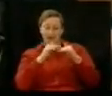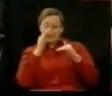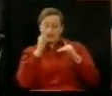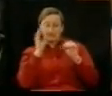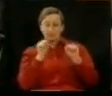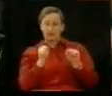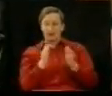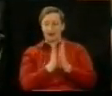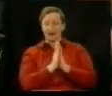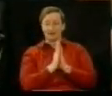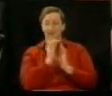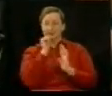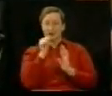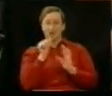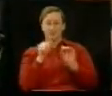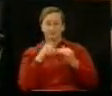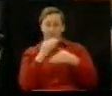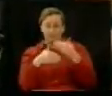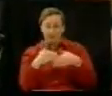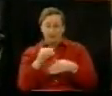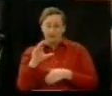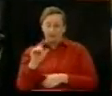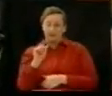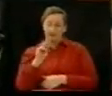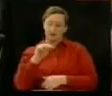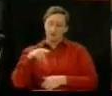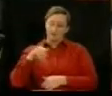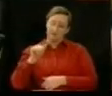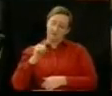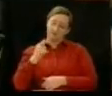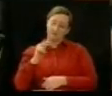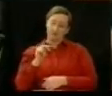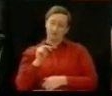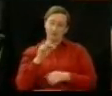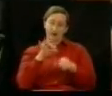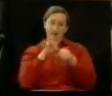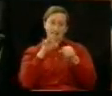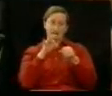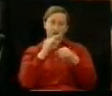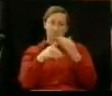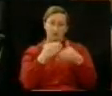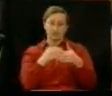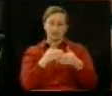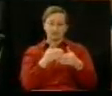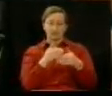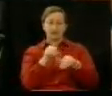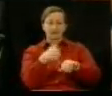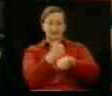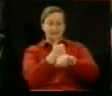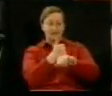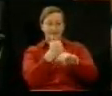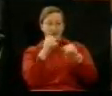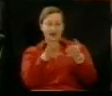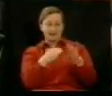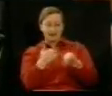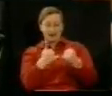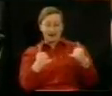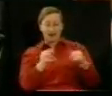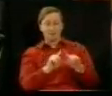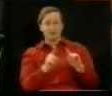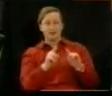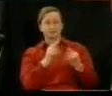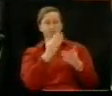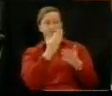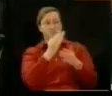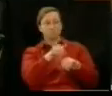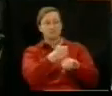through the campaign process, is let us know and maybe set a deadline. And I know that we can't do that legally, but at least set some kind of